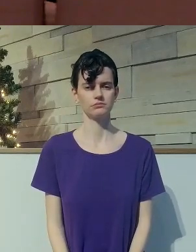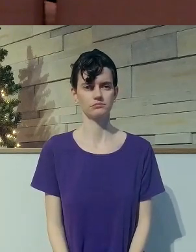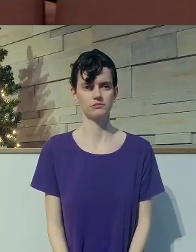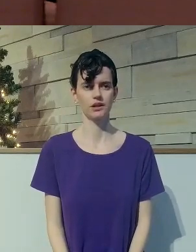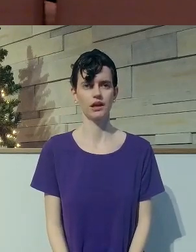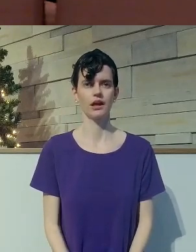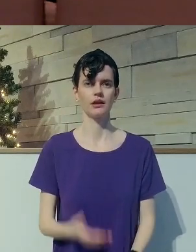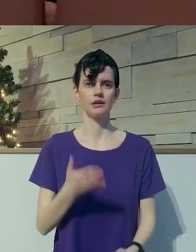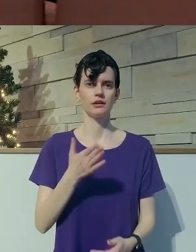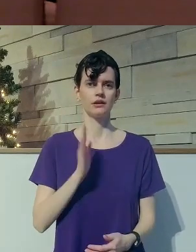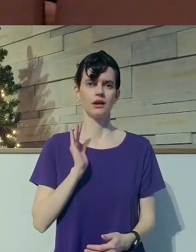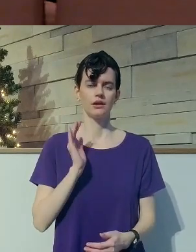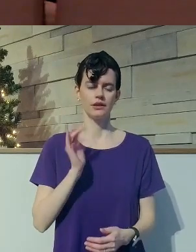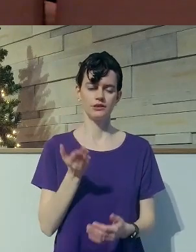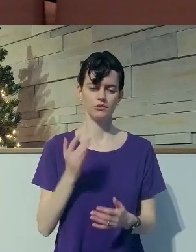And here's where my feet of clay,